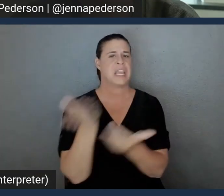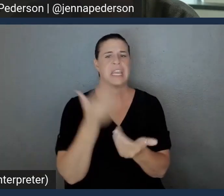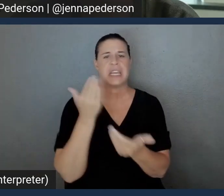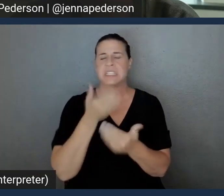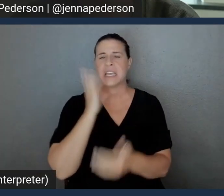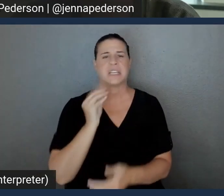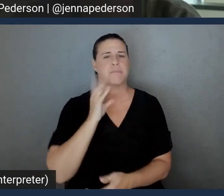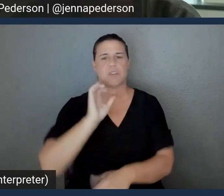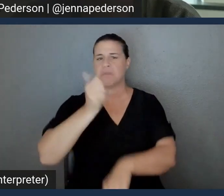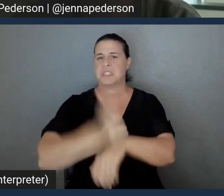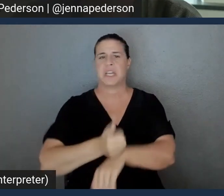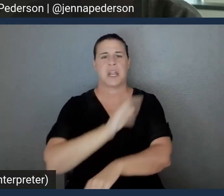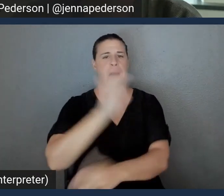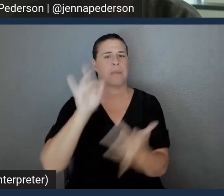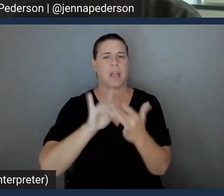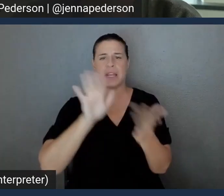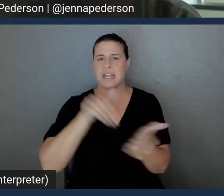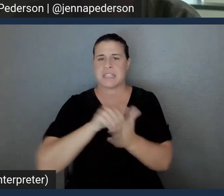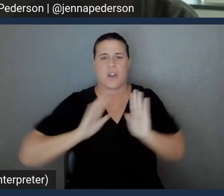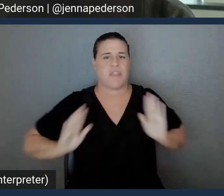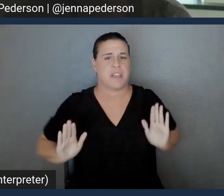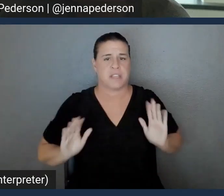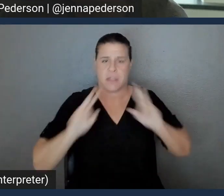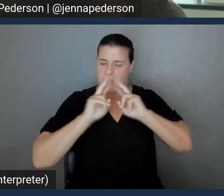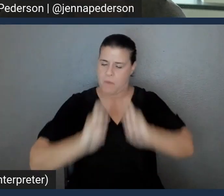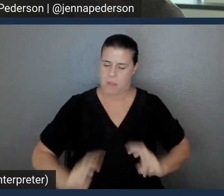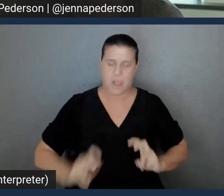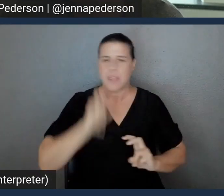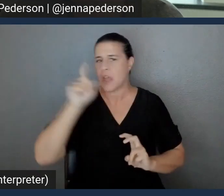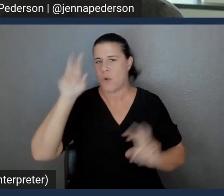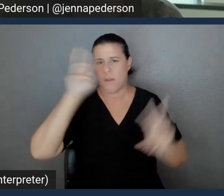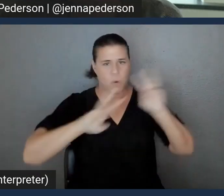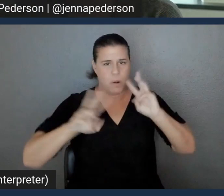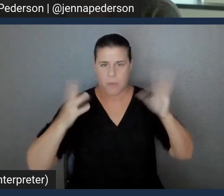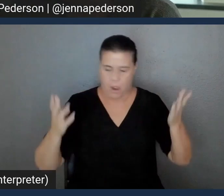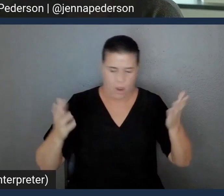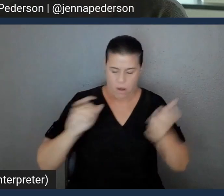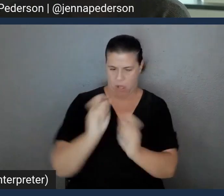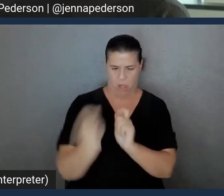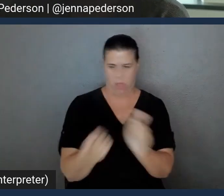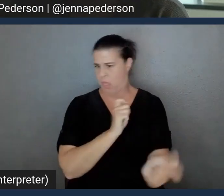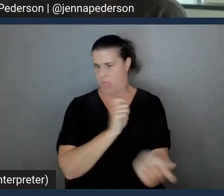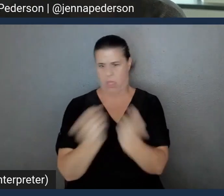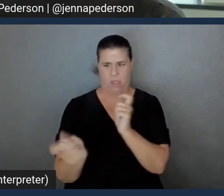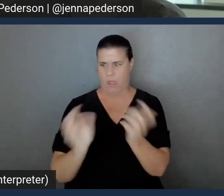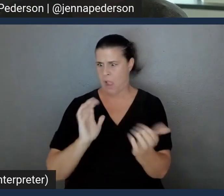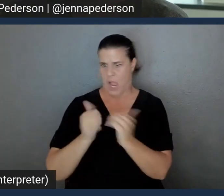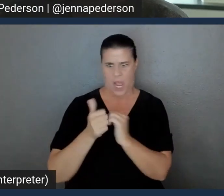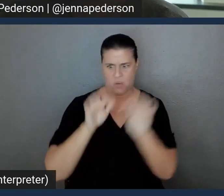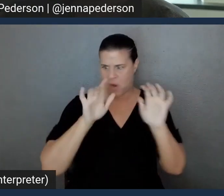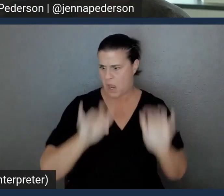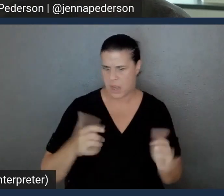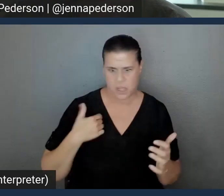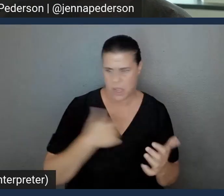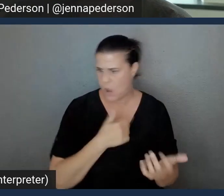want to set up a contact center, get all the analytics, and they don't have to worry about customizing anything or putting in some effort and